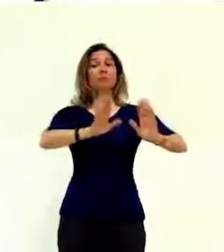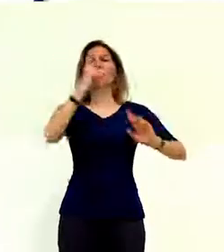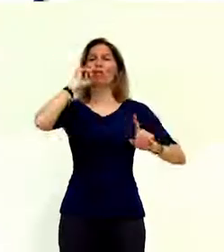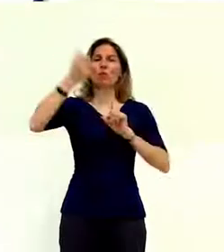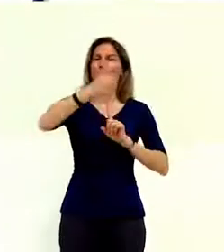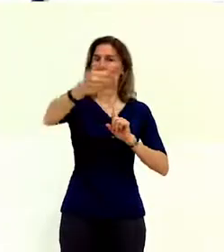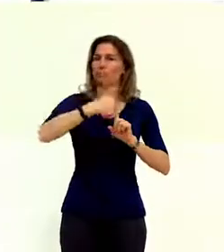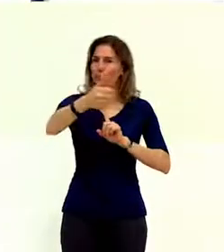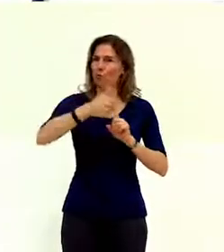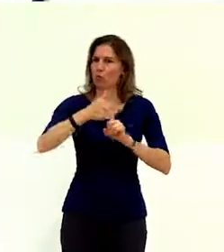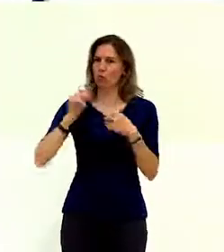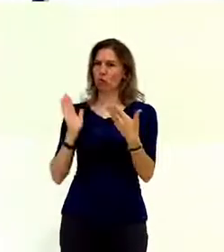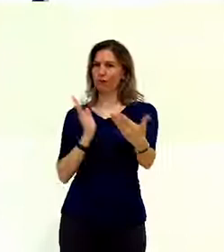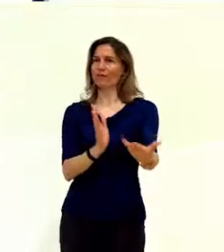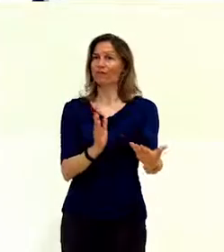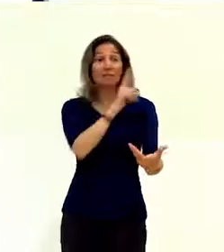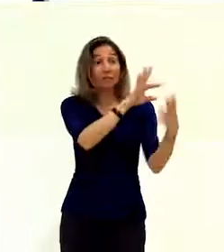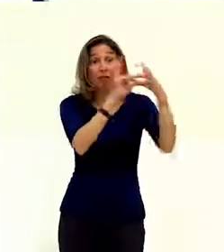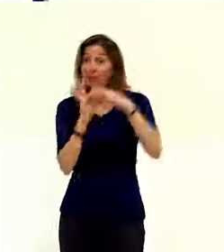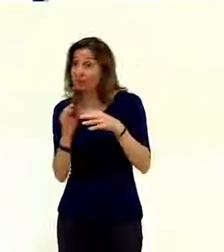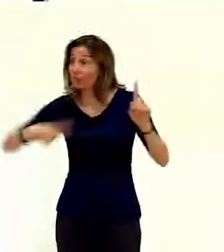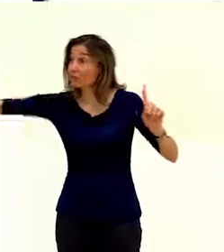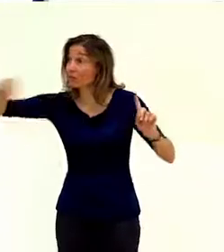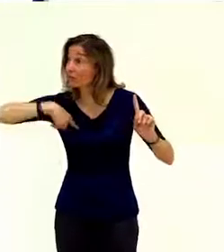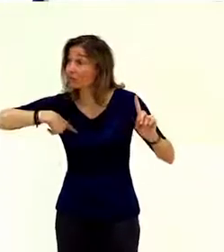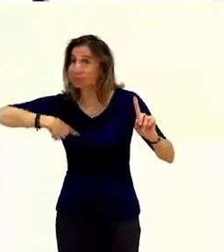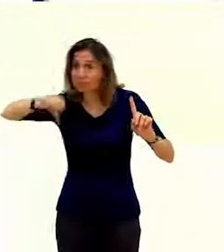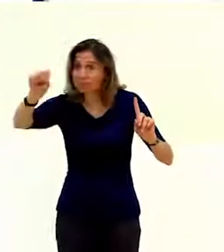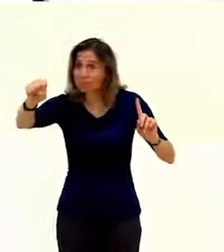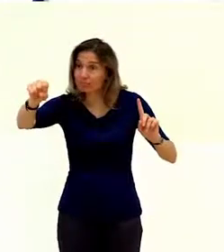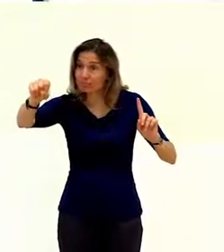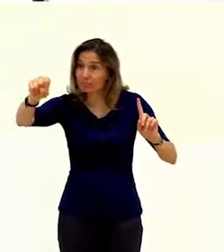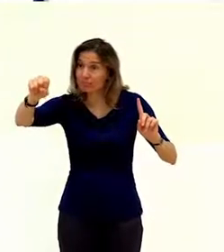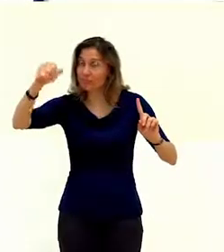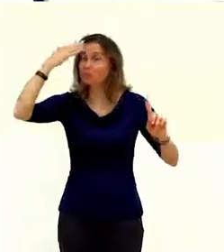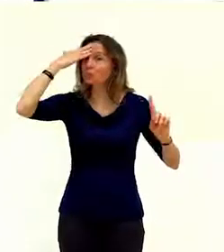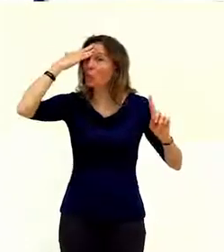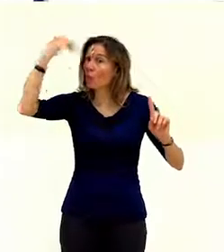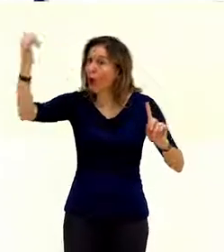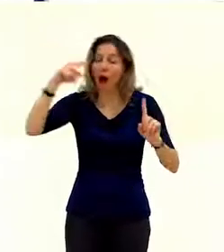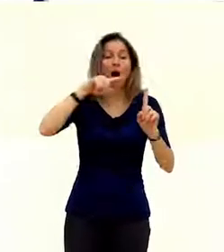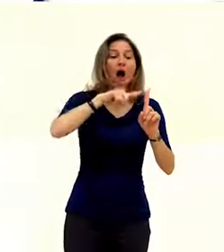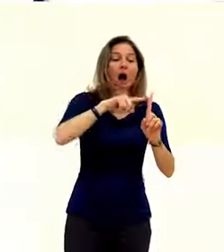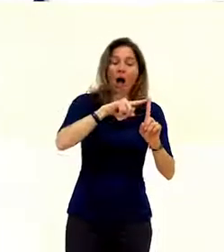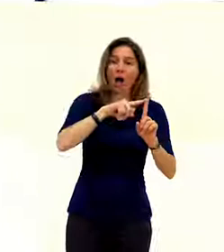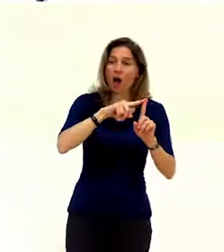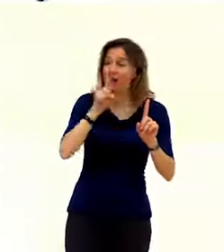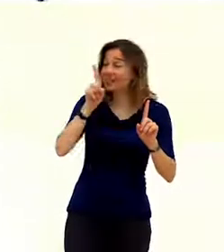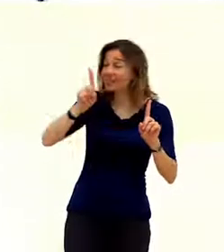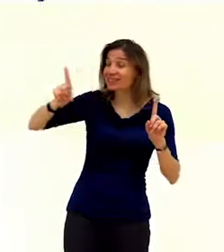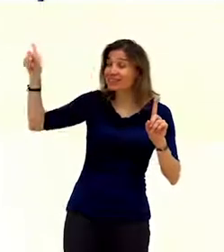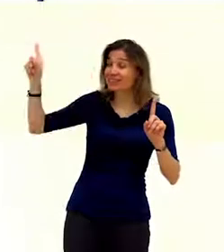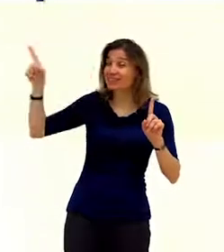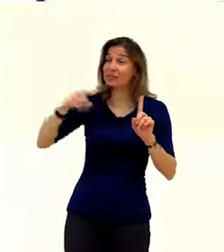services. Does it matter for our case? It does, for one reason. It allows to bypass